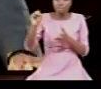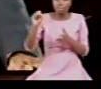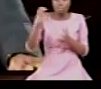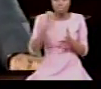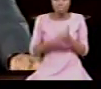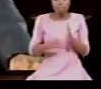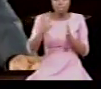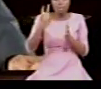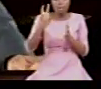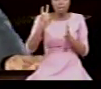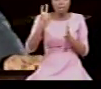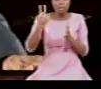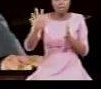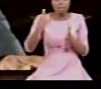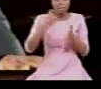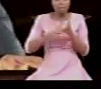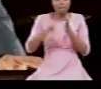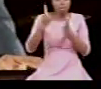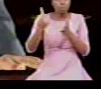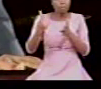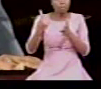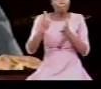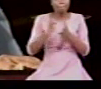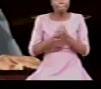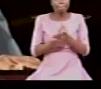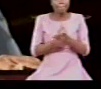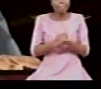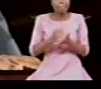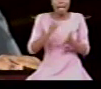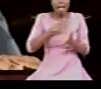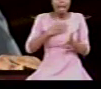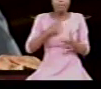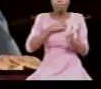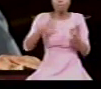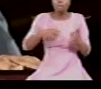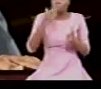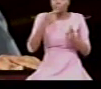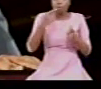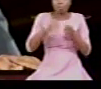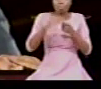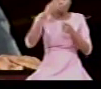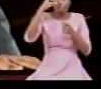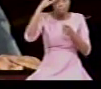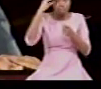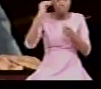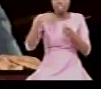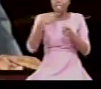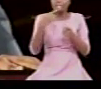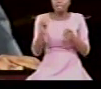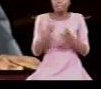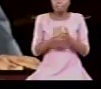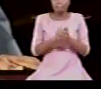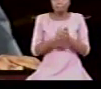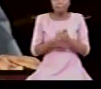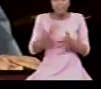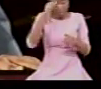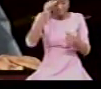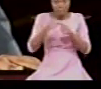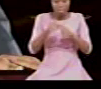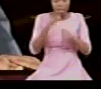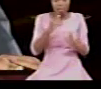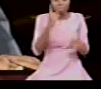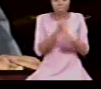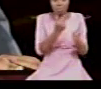1, verse 2. And the Lord spake unto Moses, saying, remember, they just came out of Egypt.